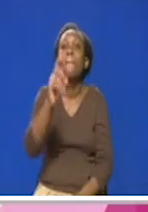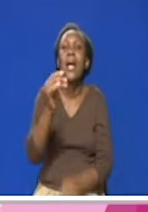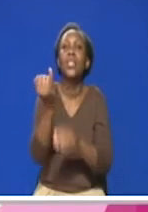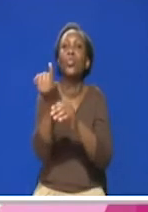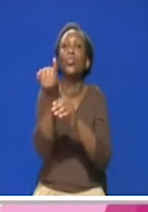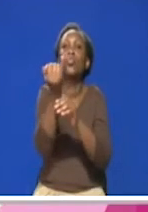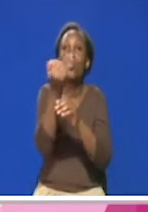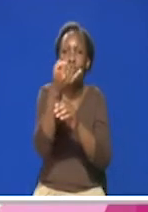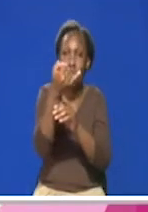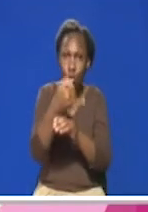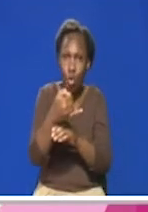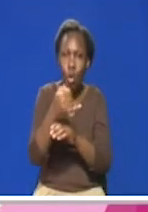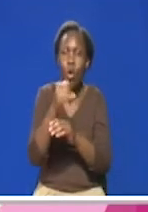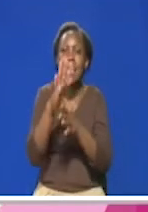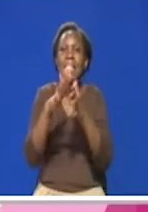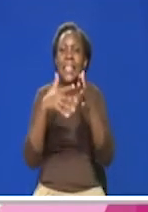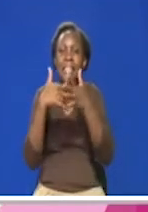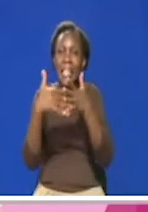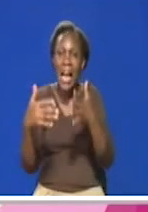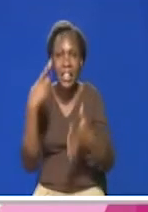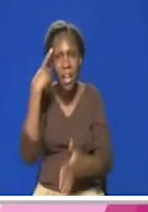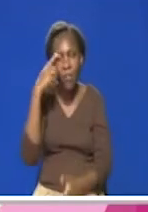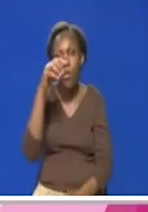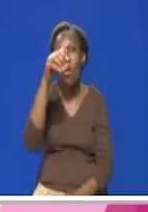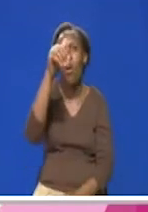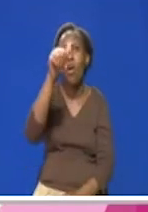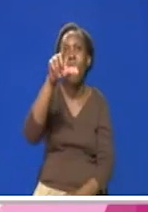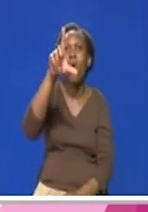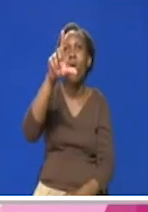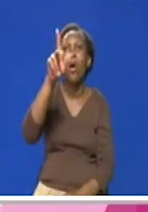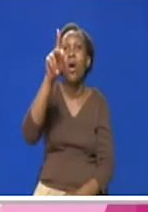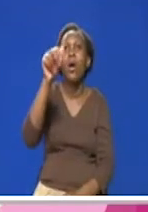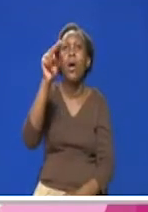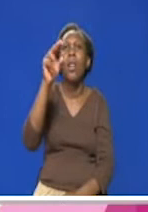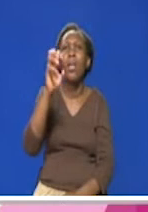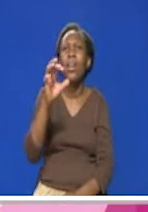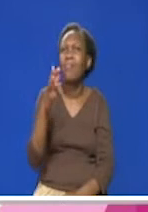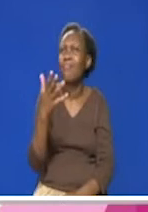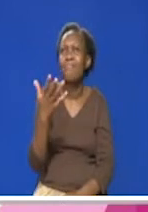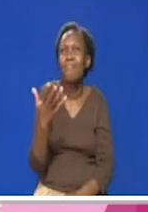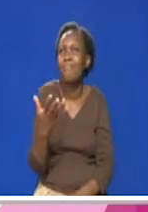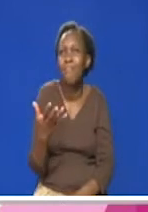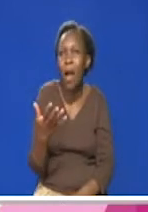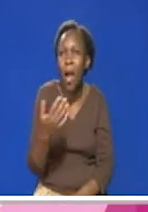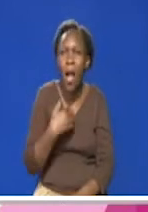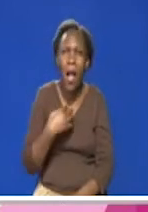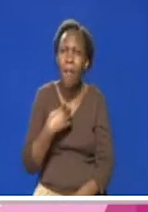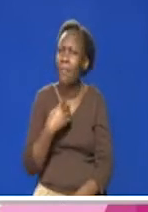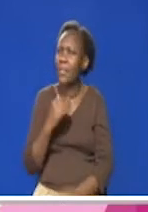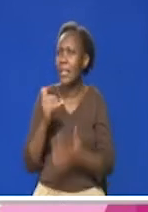alkane. Let's look at what is nomenclature. And